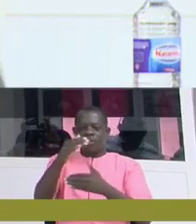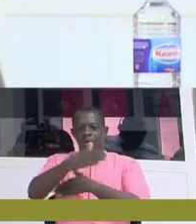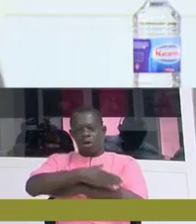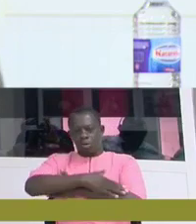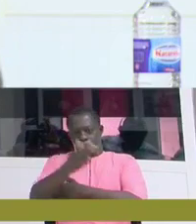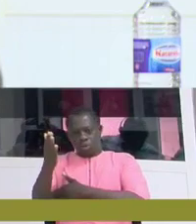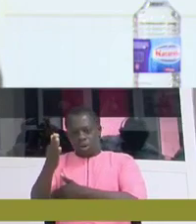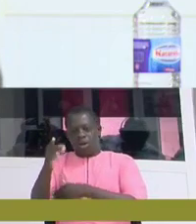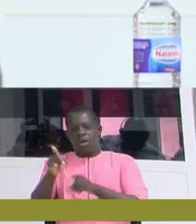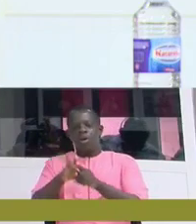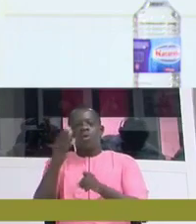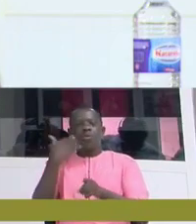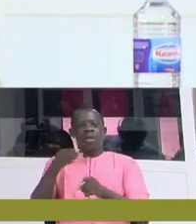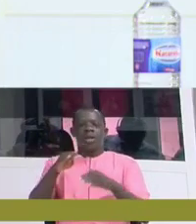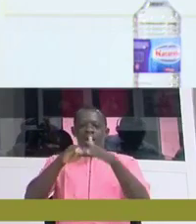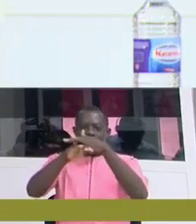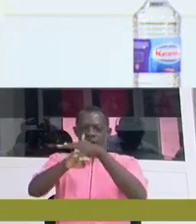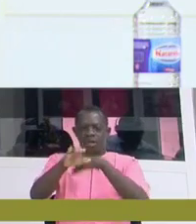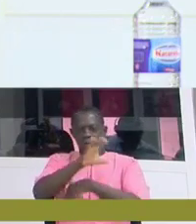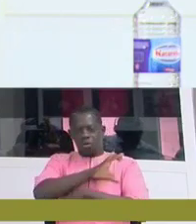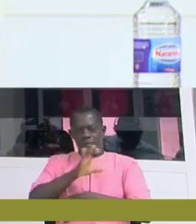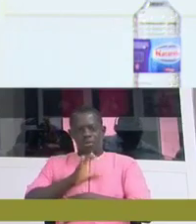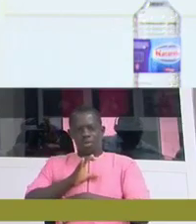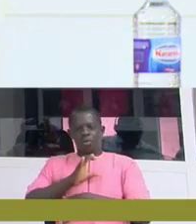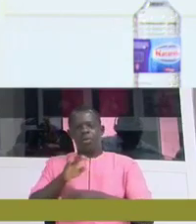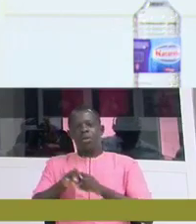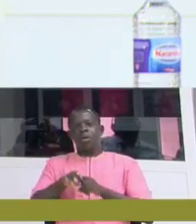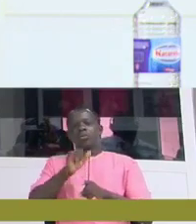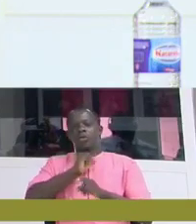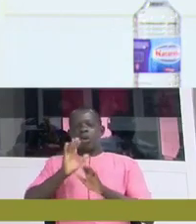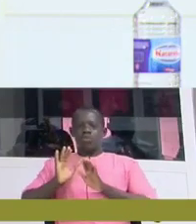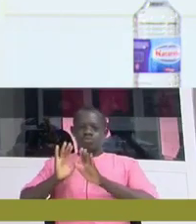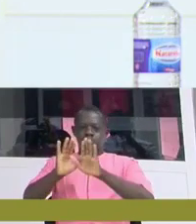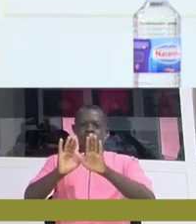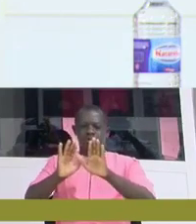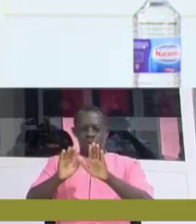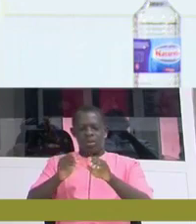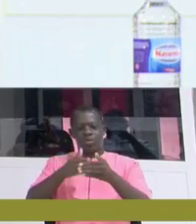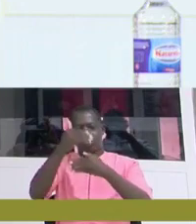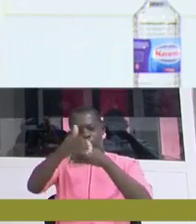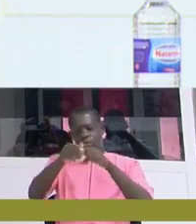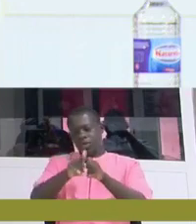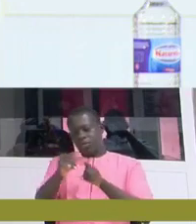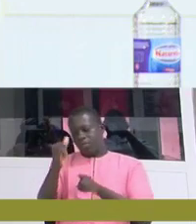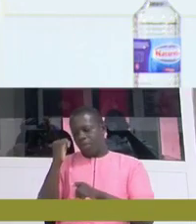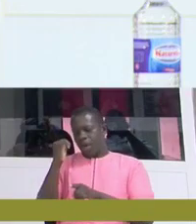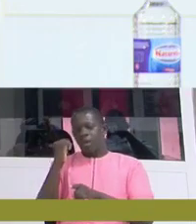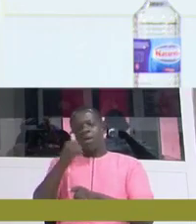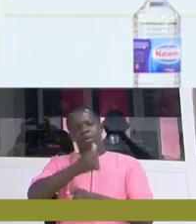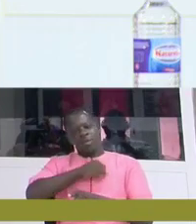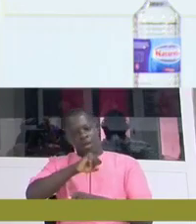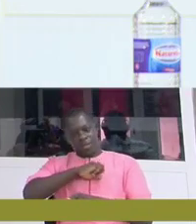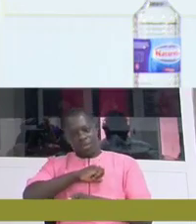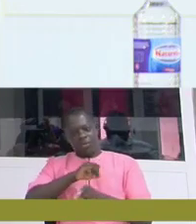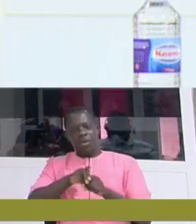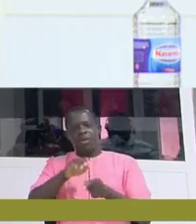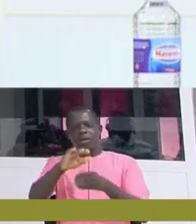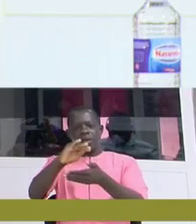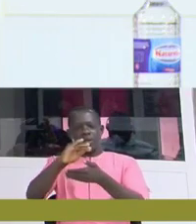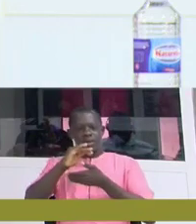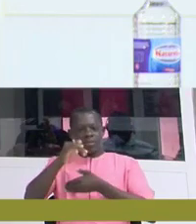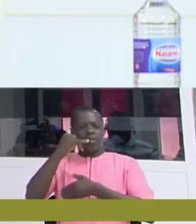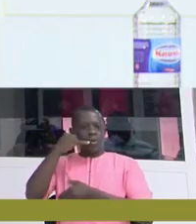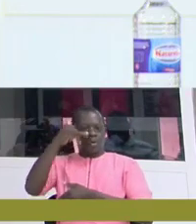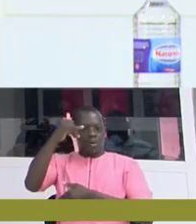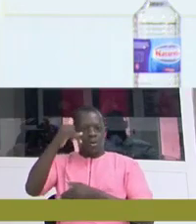omena. The time that I got in. Ayin tambindi saye. He pushed me in front. Ente koma. He was behind me. I telephone no receive. He received a